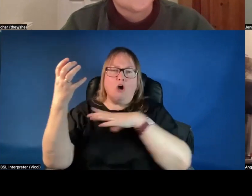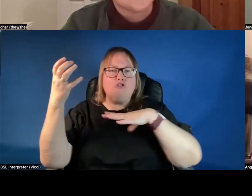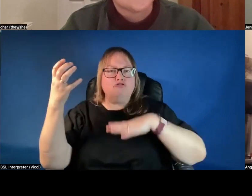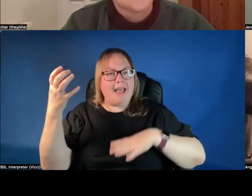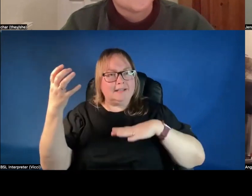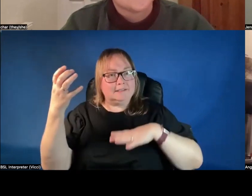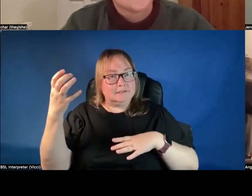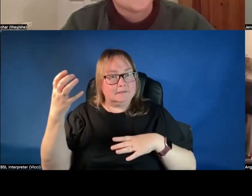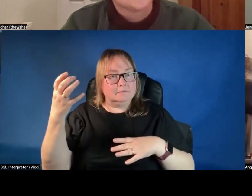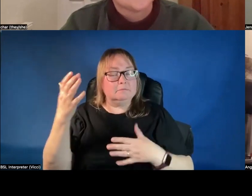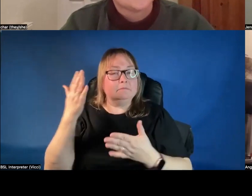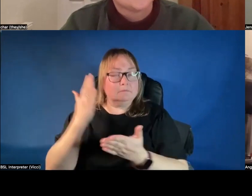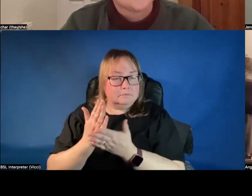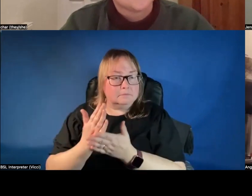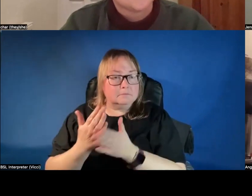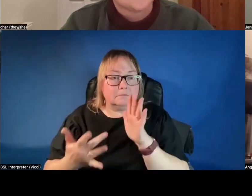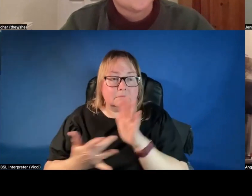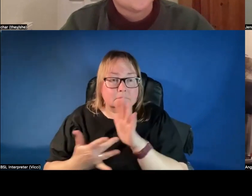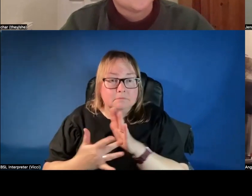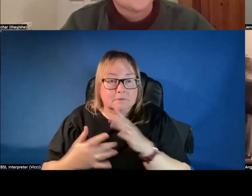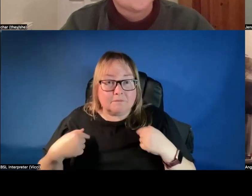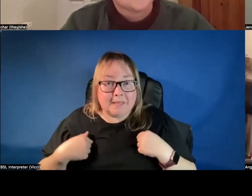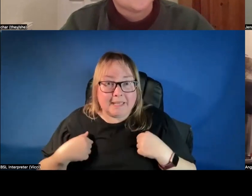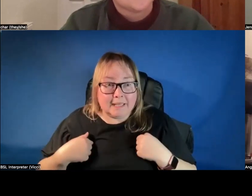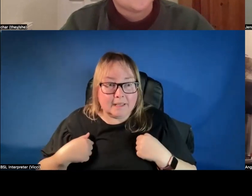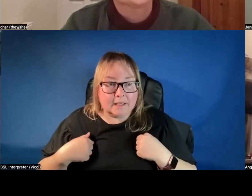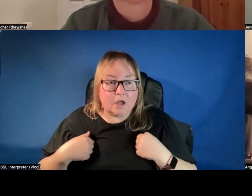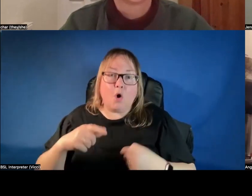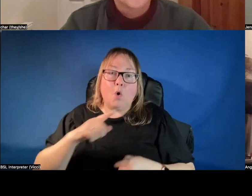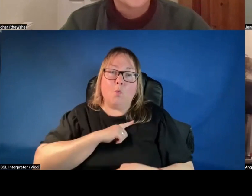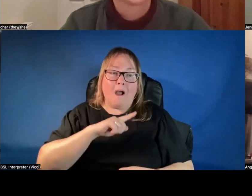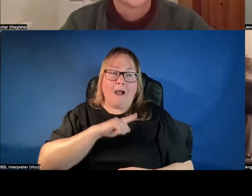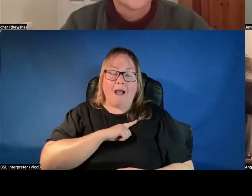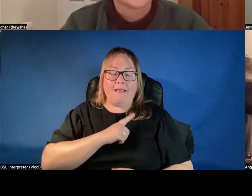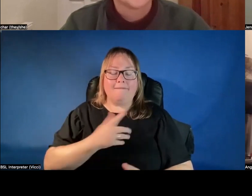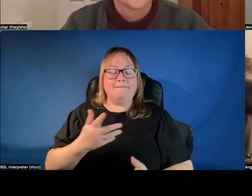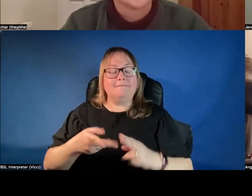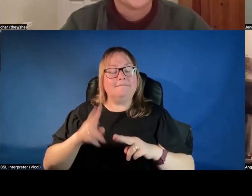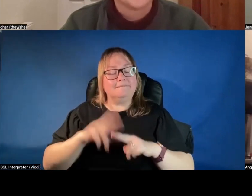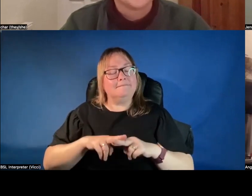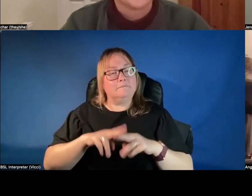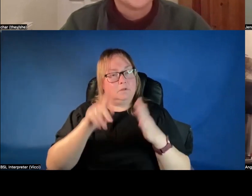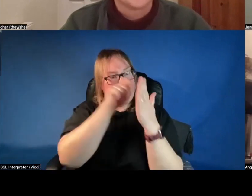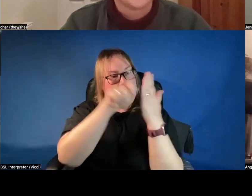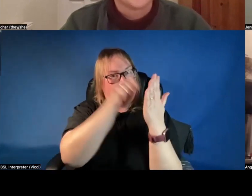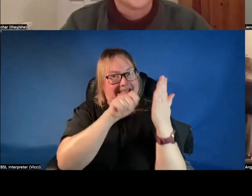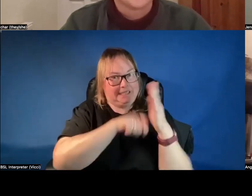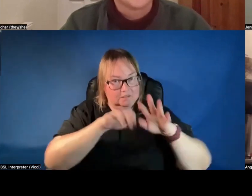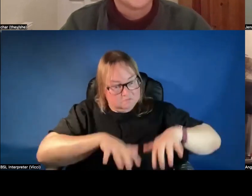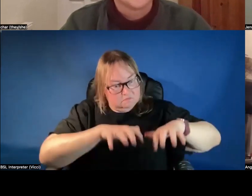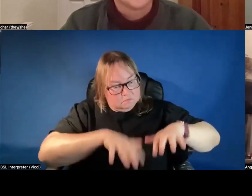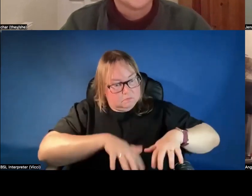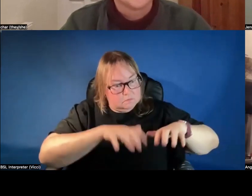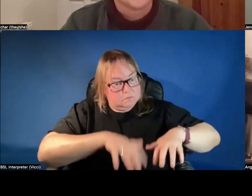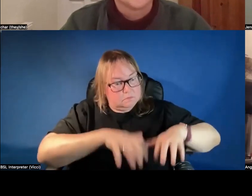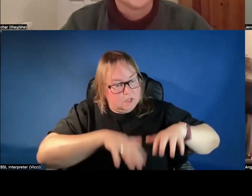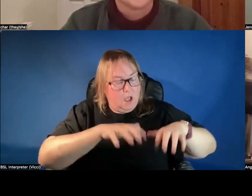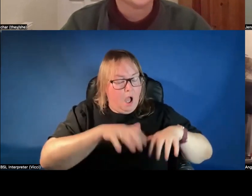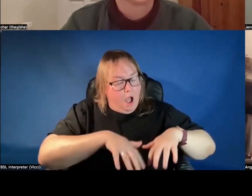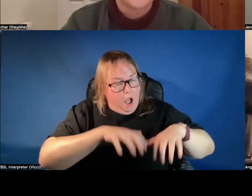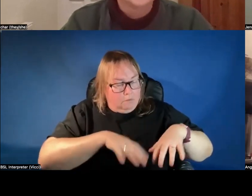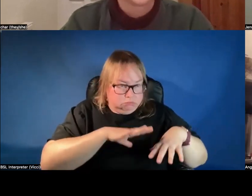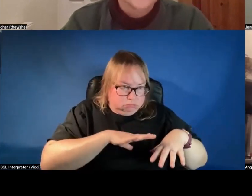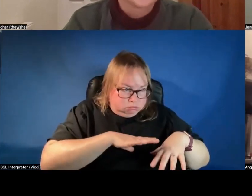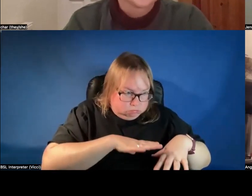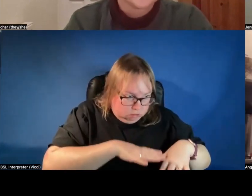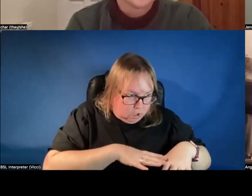exactly when I do that, I find it much easier to write. It's much more like I'm less fatigued all